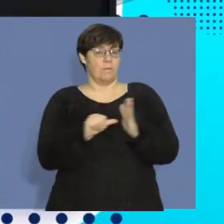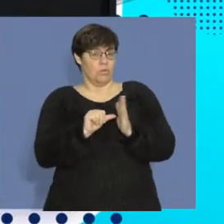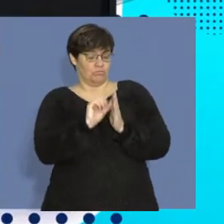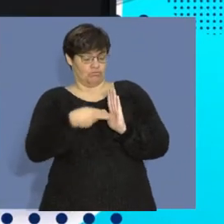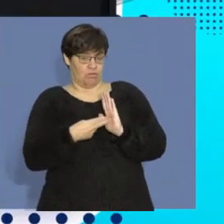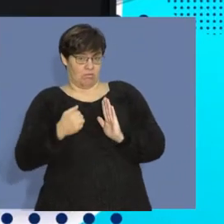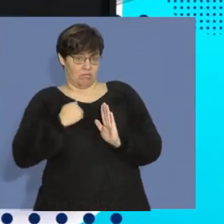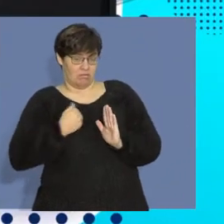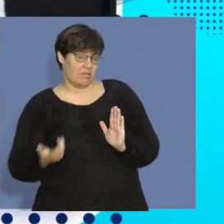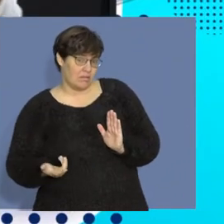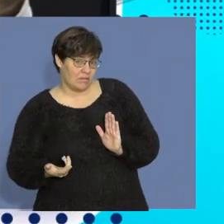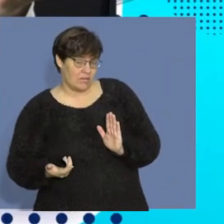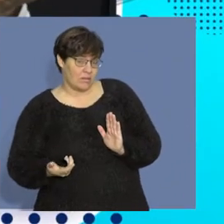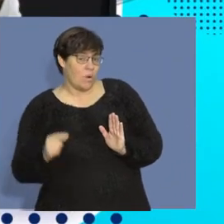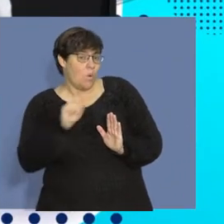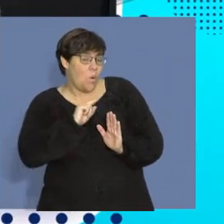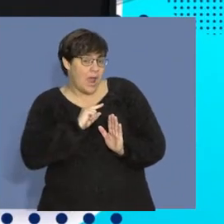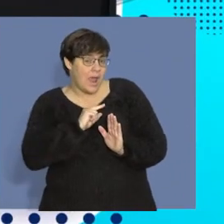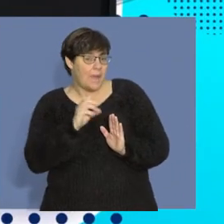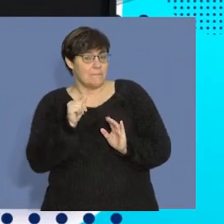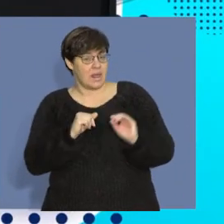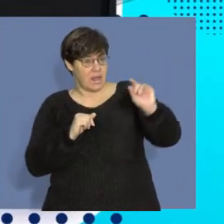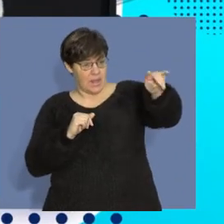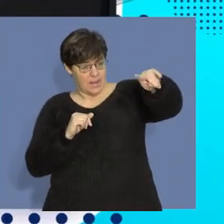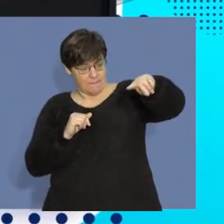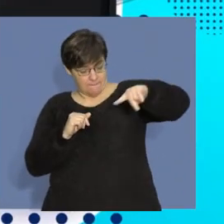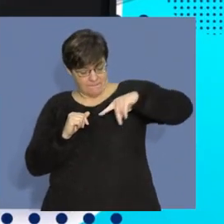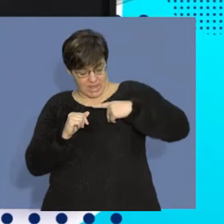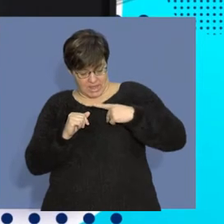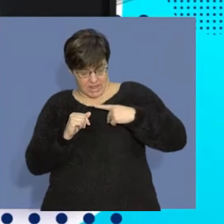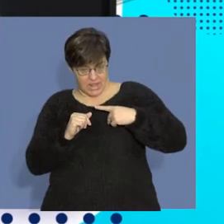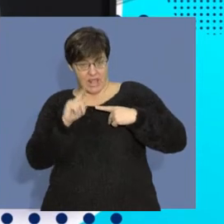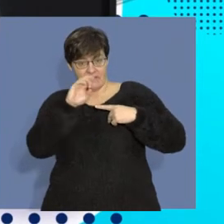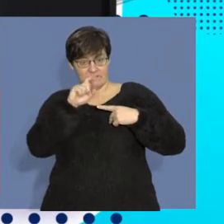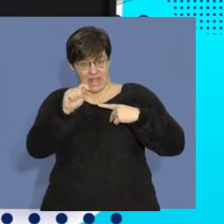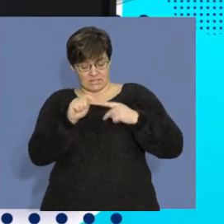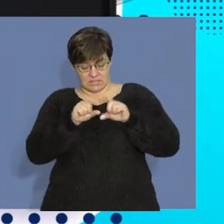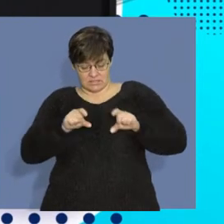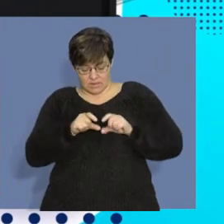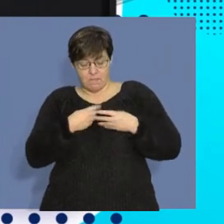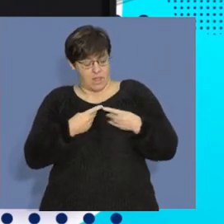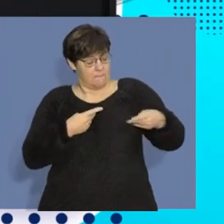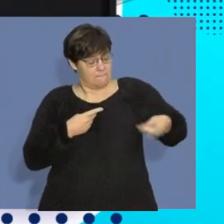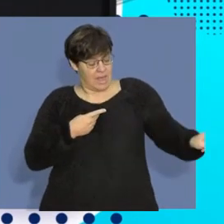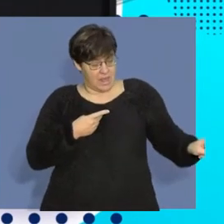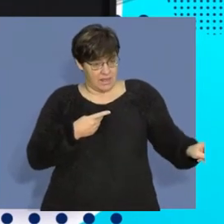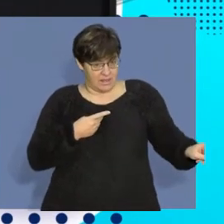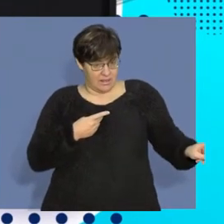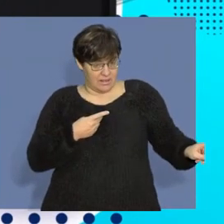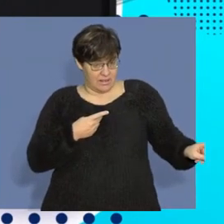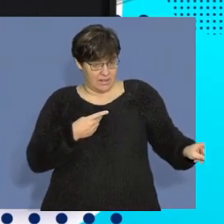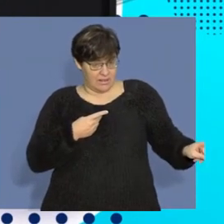role function is, because you're collecting money from the end user in the form of output VAT, and that